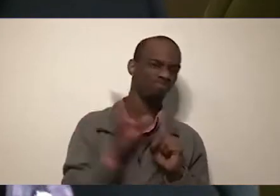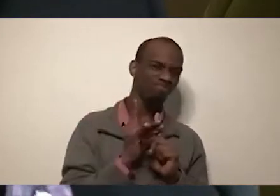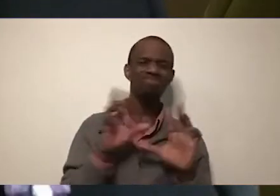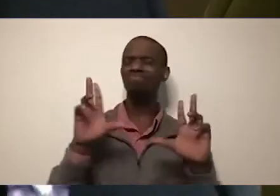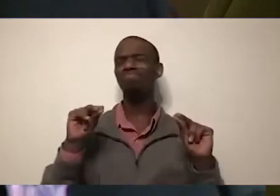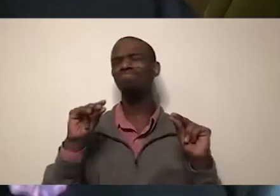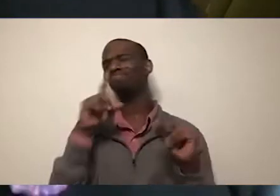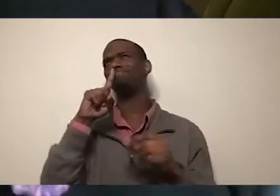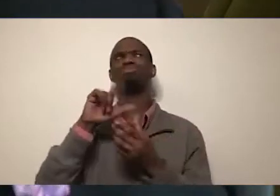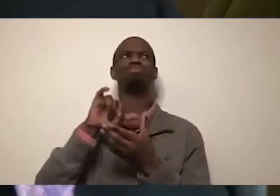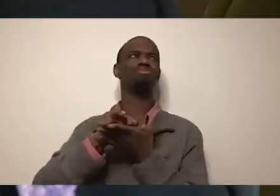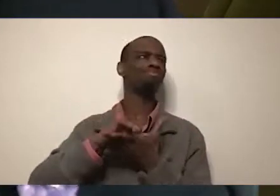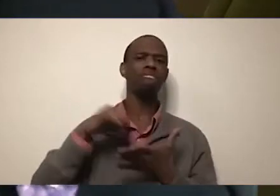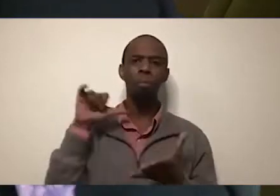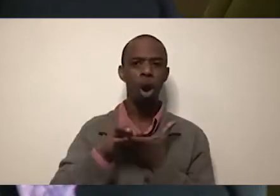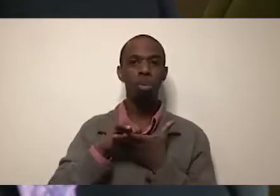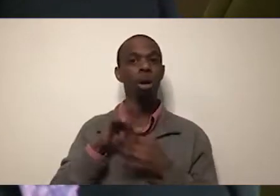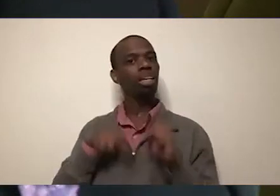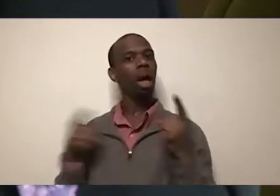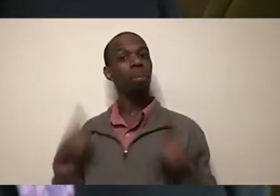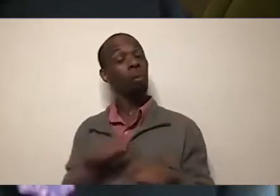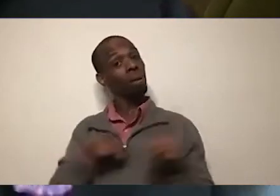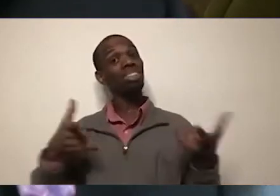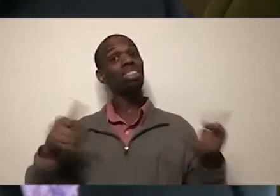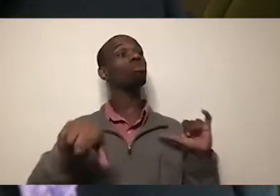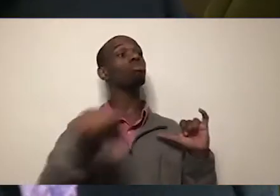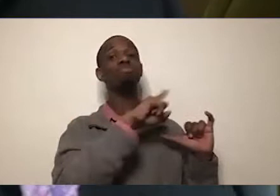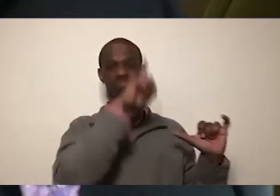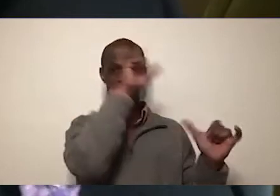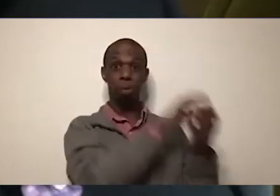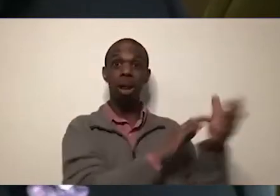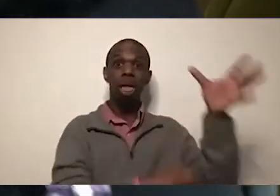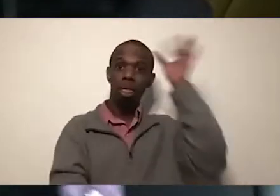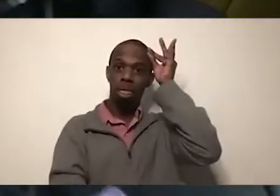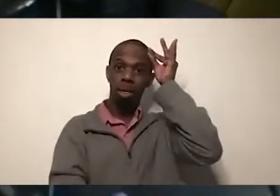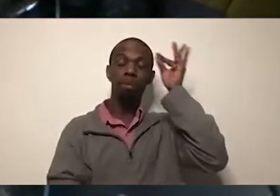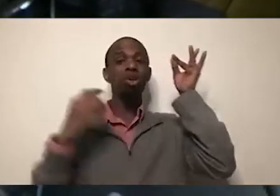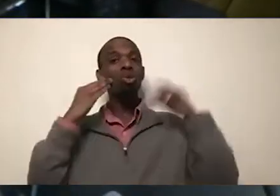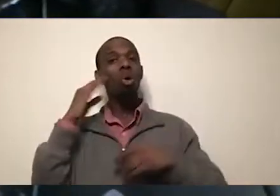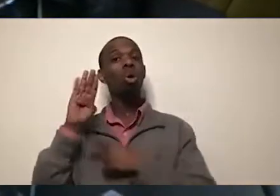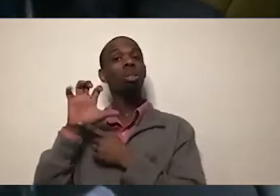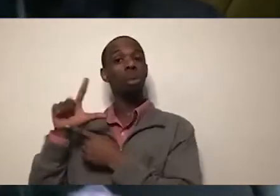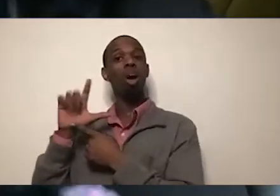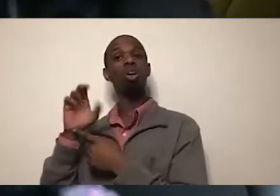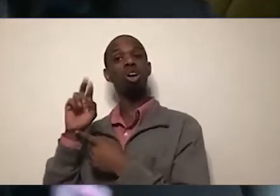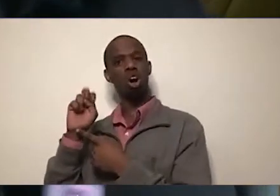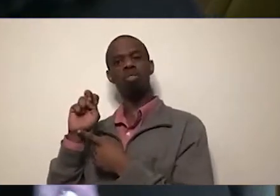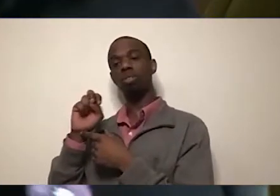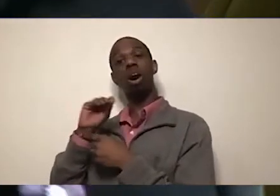1994, many people read it and were convinced by all the columns of numbers. They didn't really understand the numbers, but they